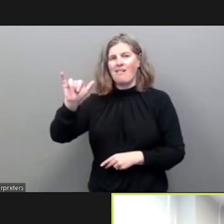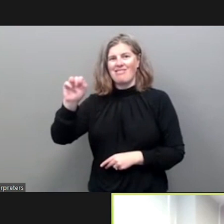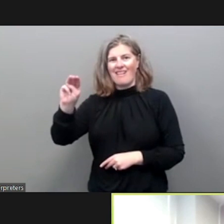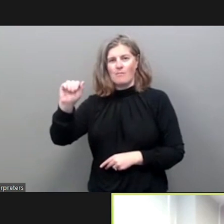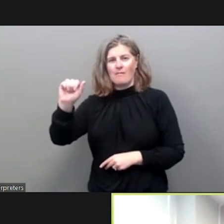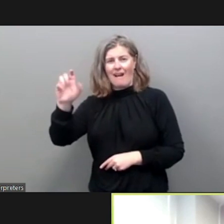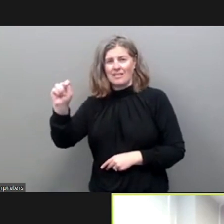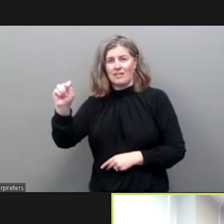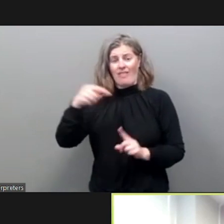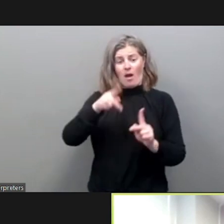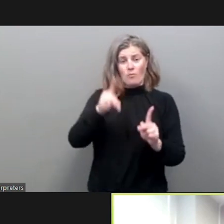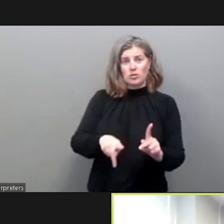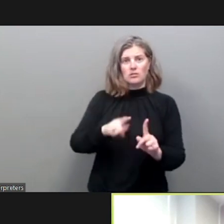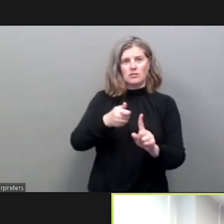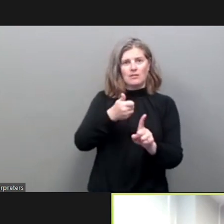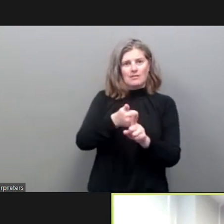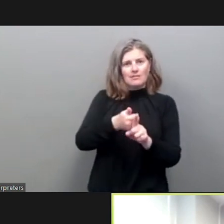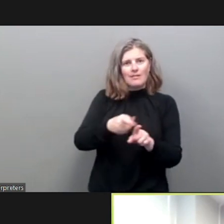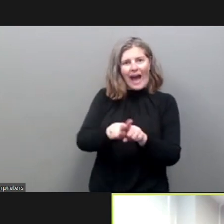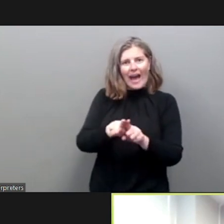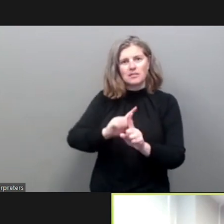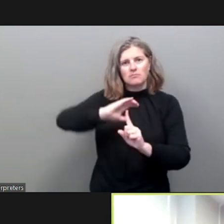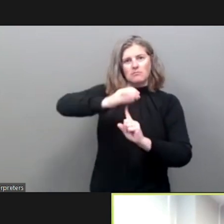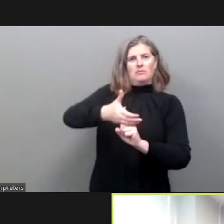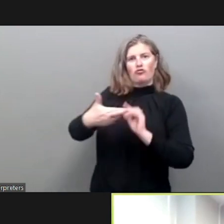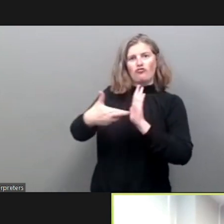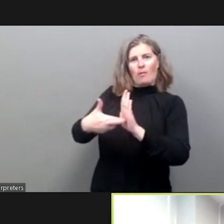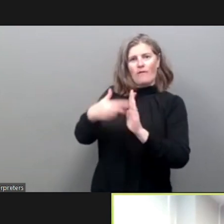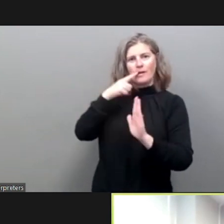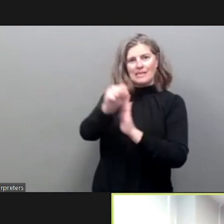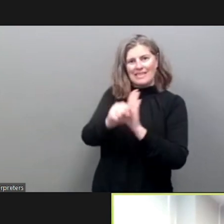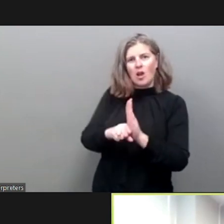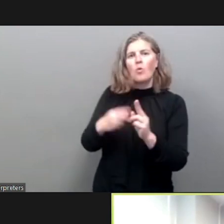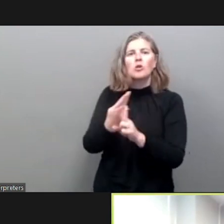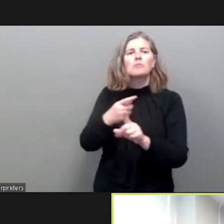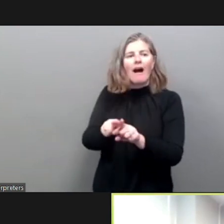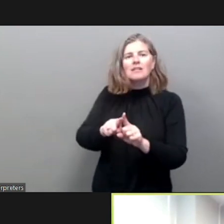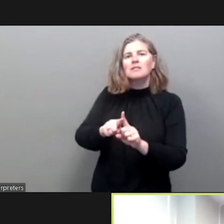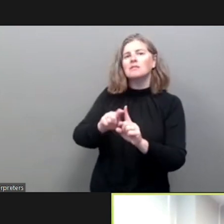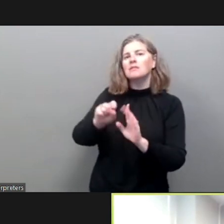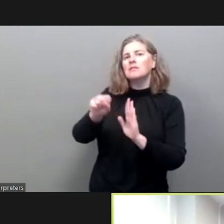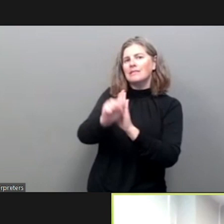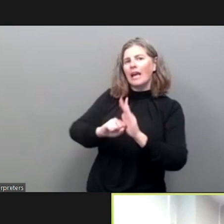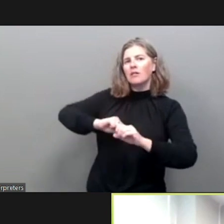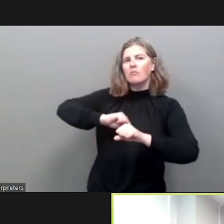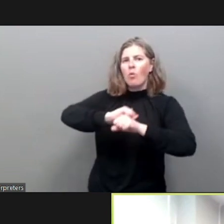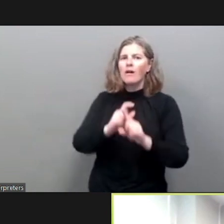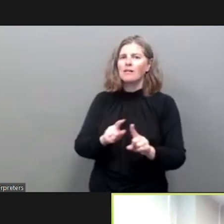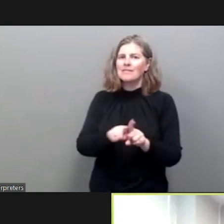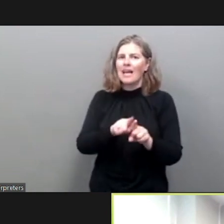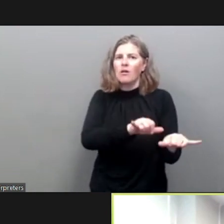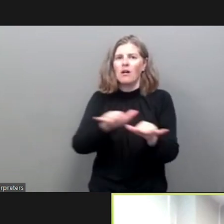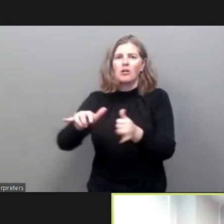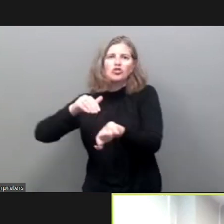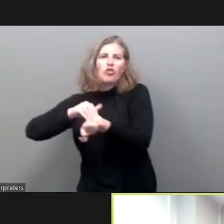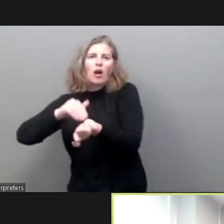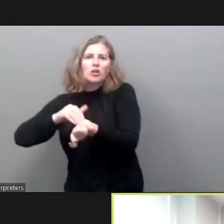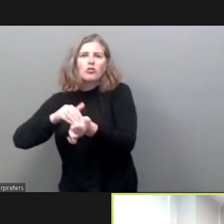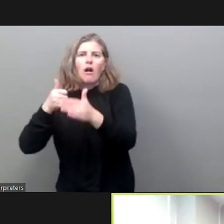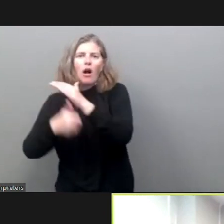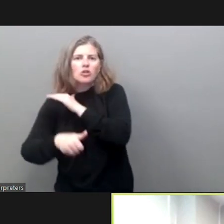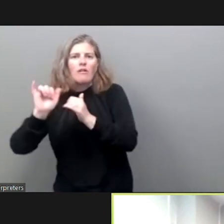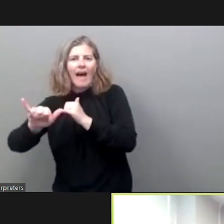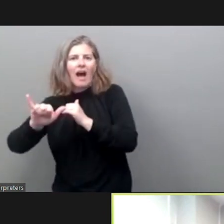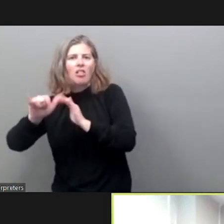of the state, then we treat them as a state employee and they're protected just like a medical provider at UNM might be protected under the Tort Claims